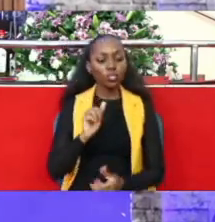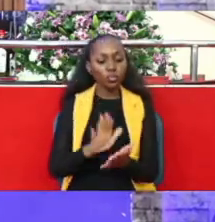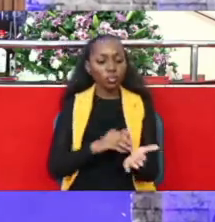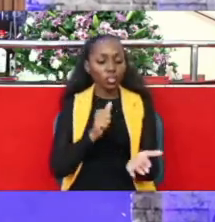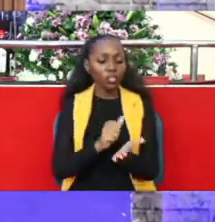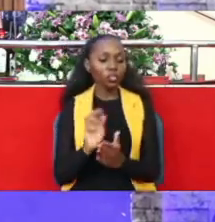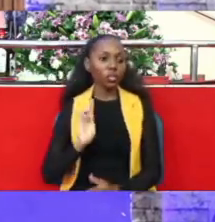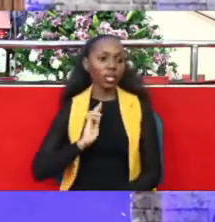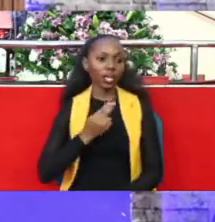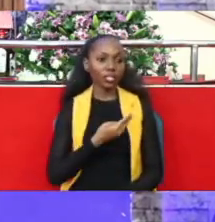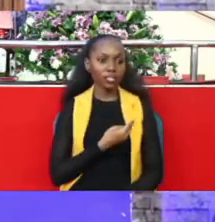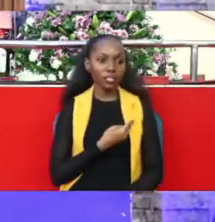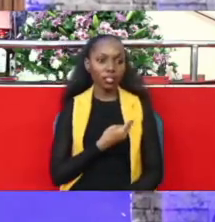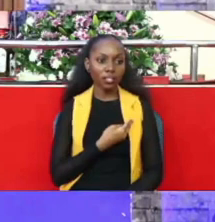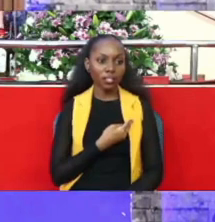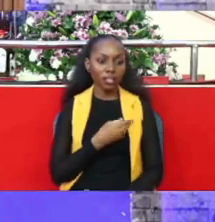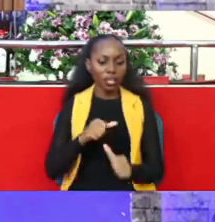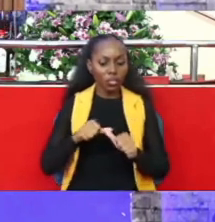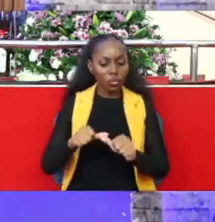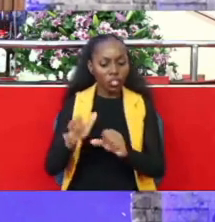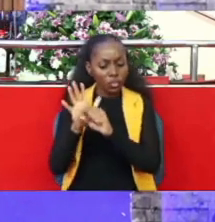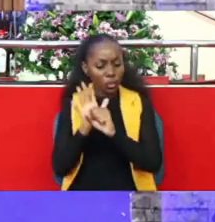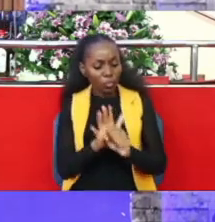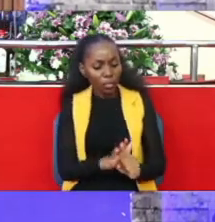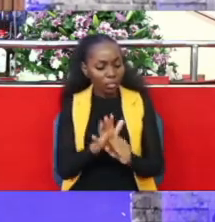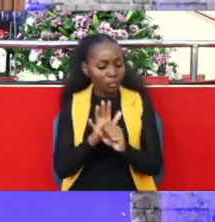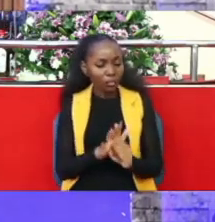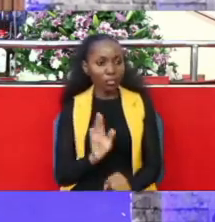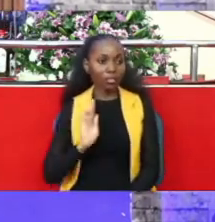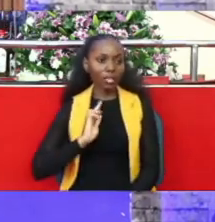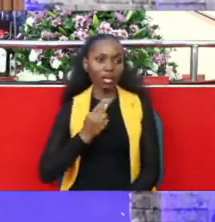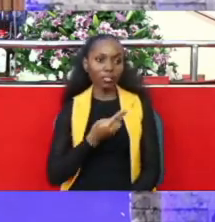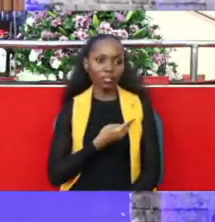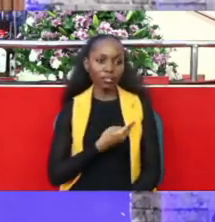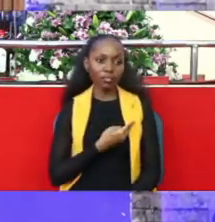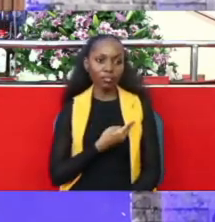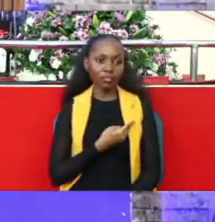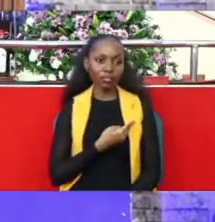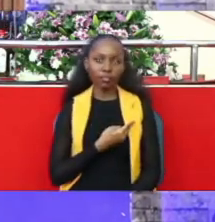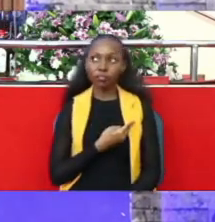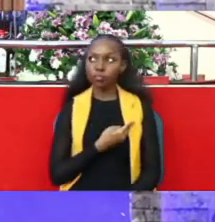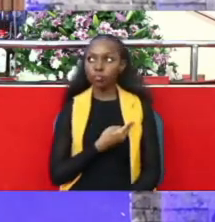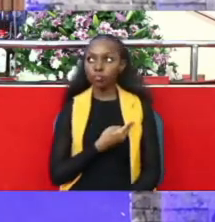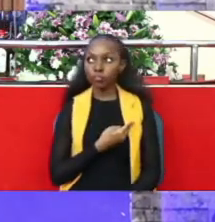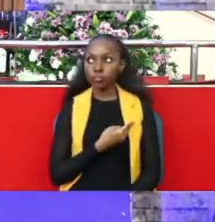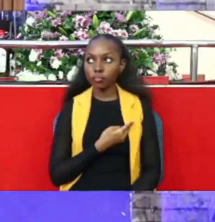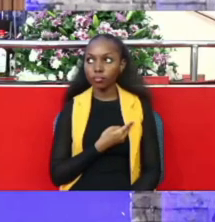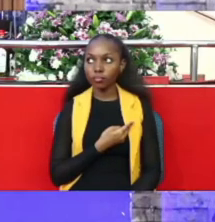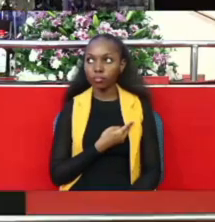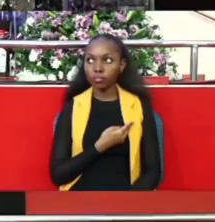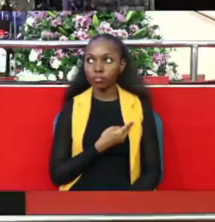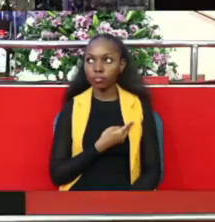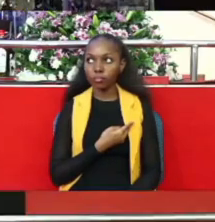can continue hitting us back and forth like a ping pong ball. Ndiye akaweze kuendelea kutugonga na kutugonga kama mpira.